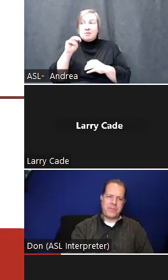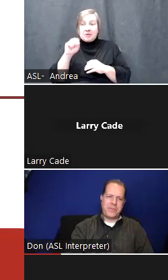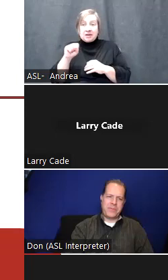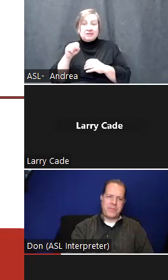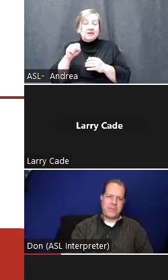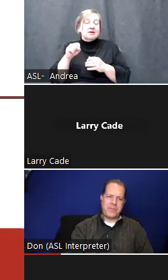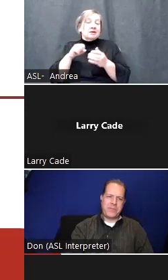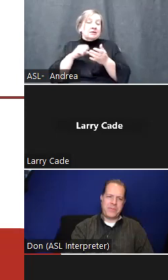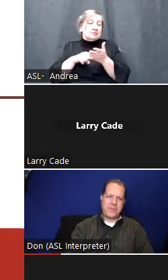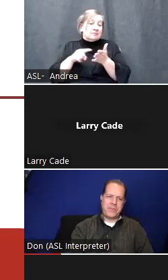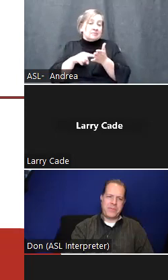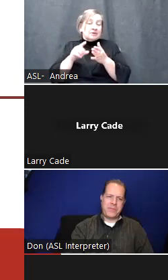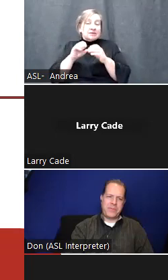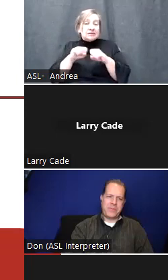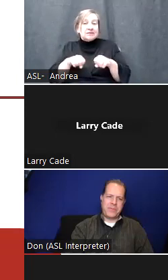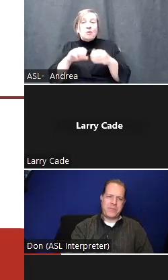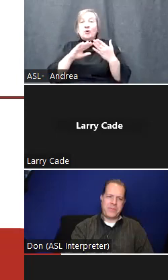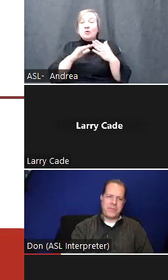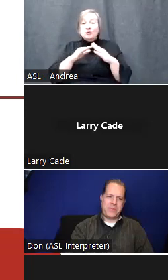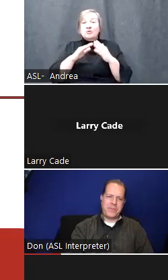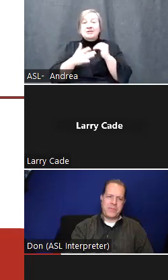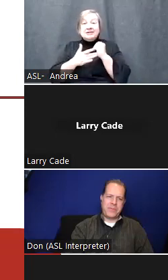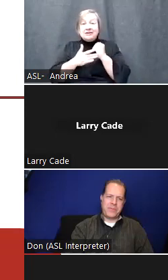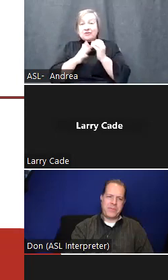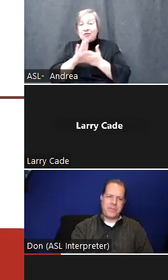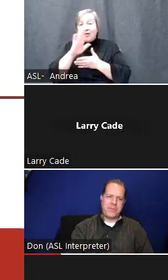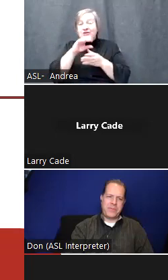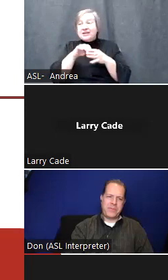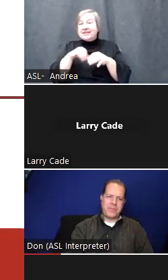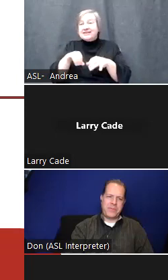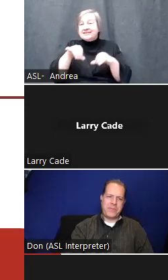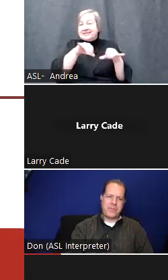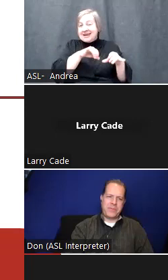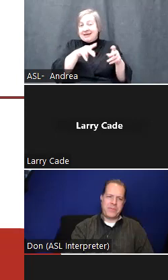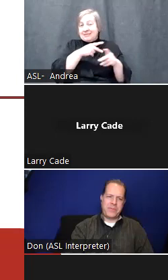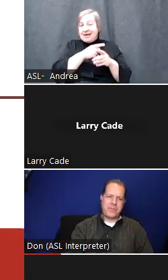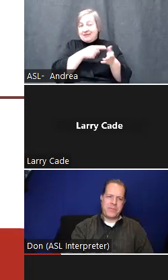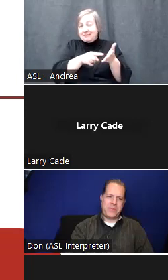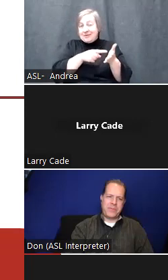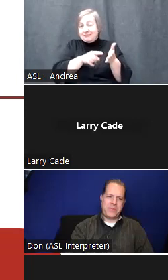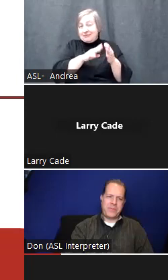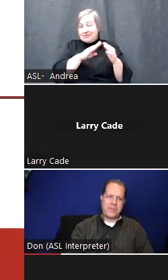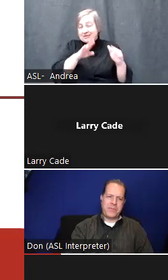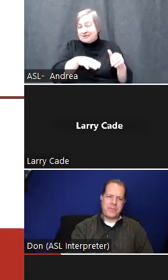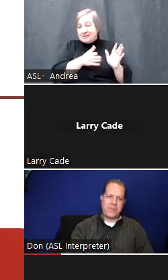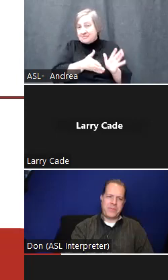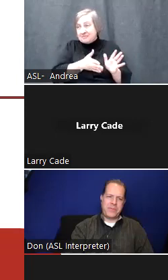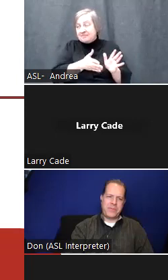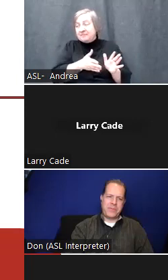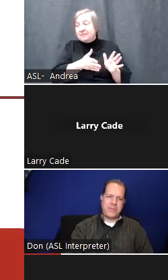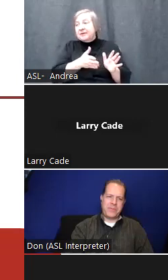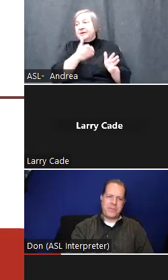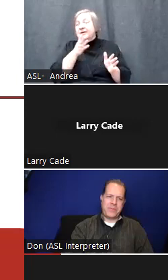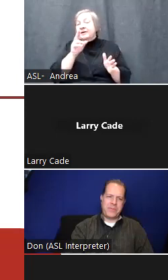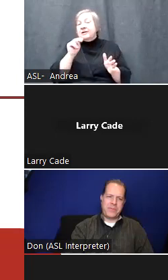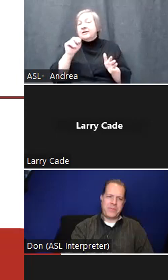like community and technical colleges, where they're all in that kind of same consolidated payroll system. Navia may